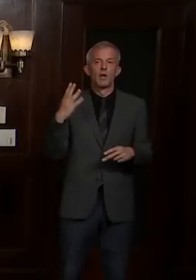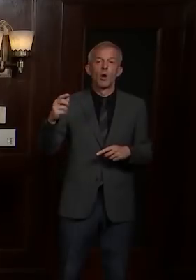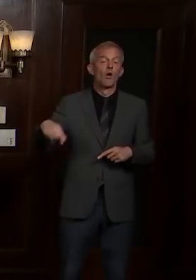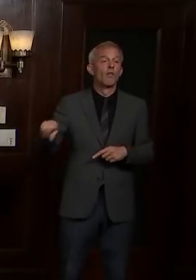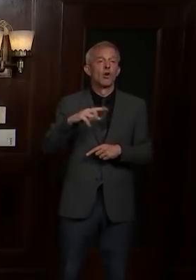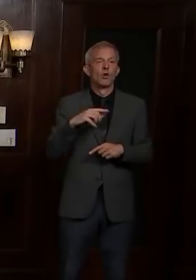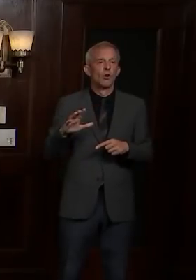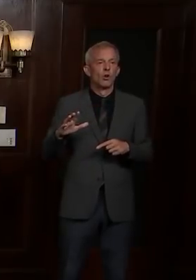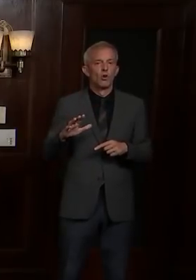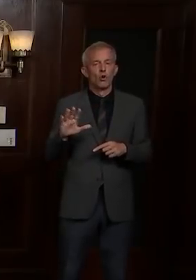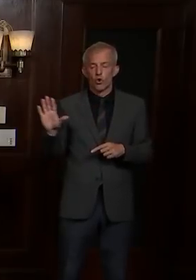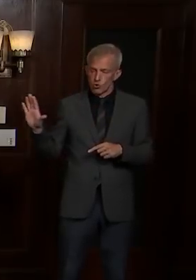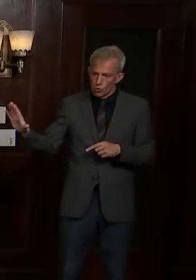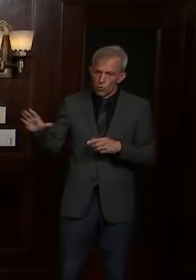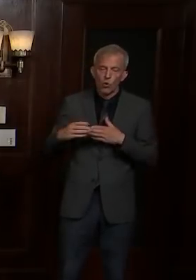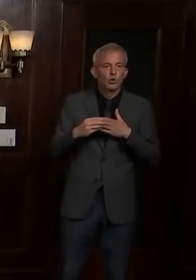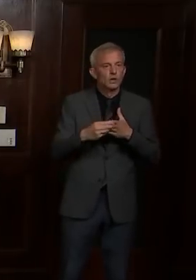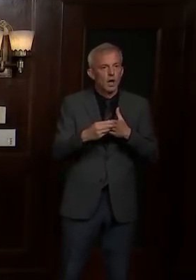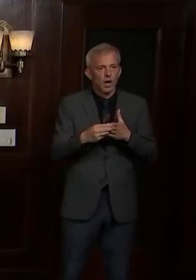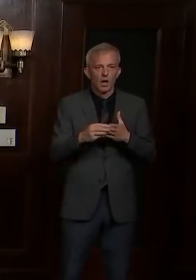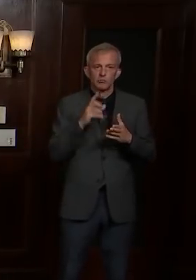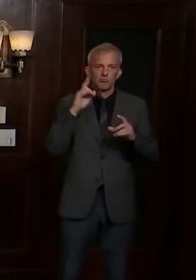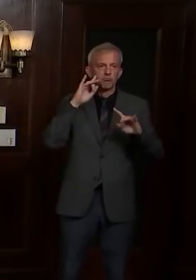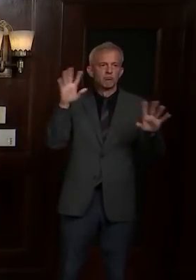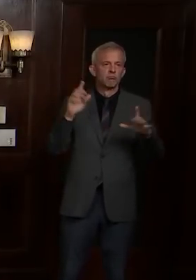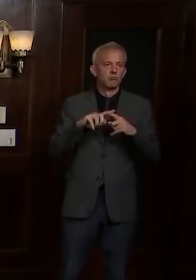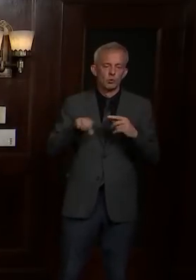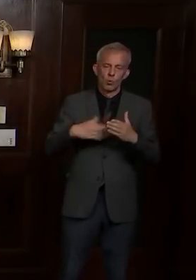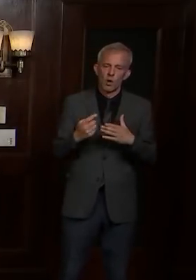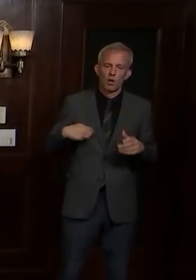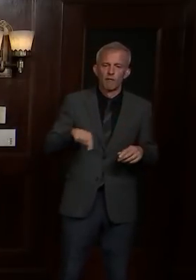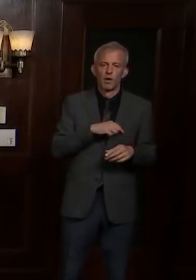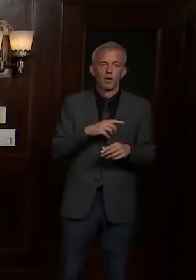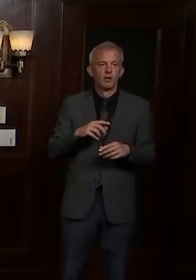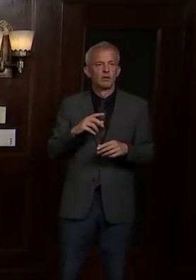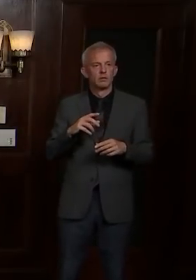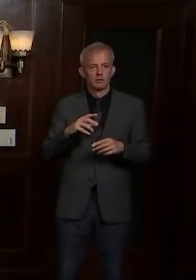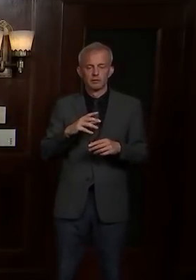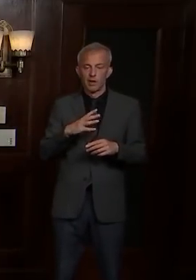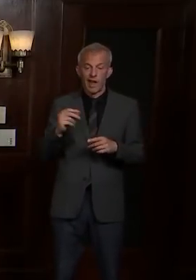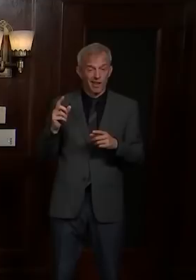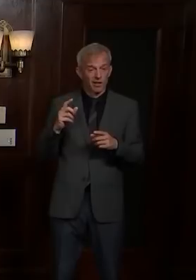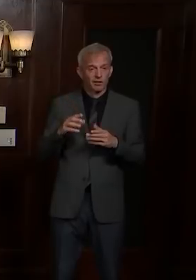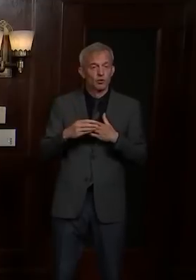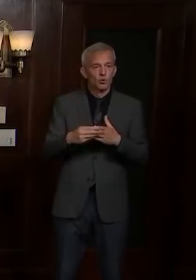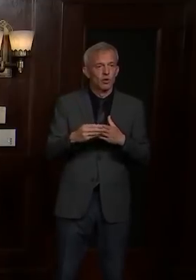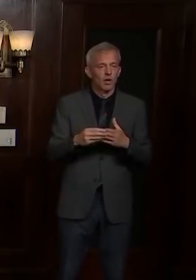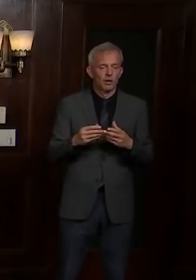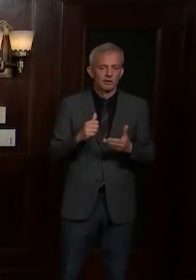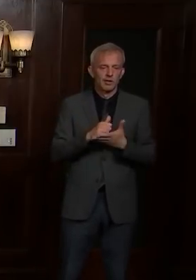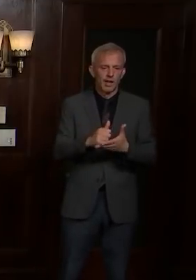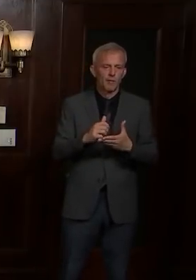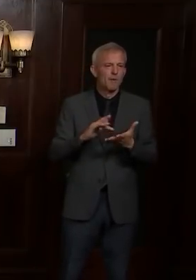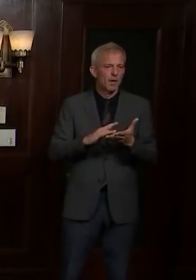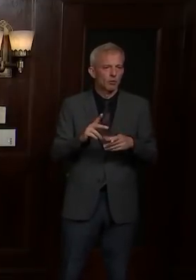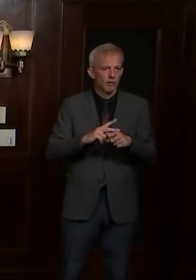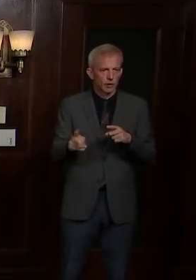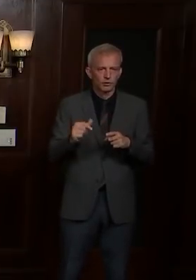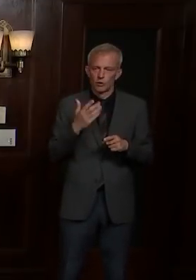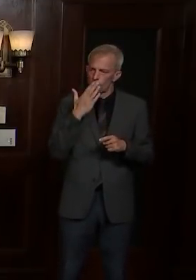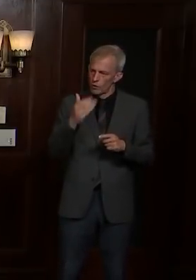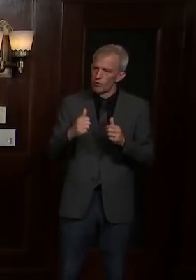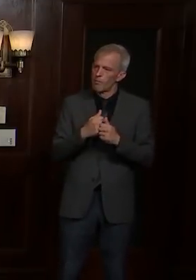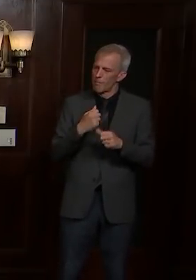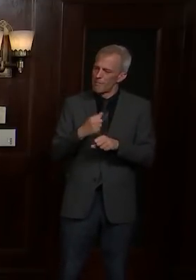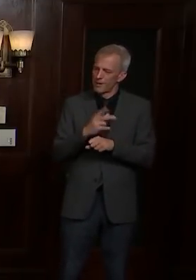been so amazing to all of us, as well for the health professionals. And thank you for making that distinction yet again. We